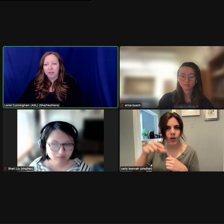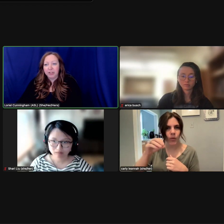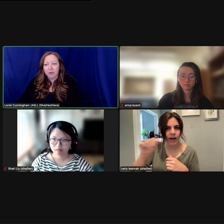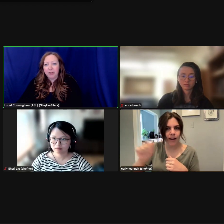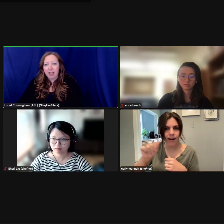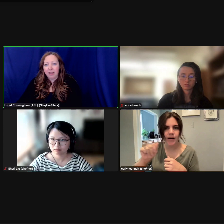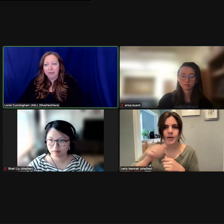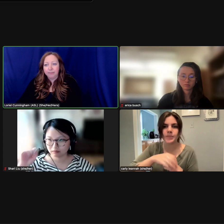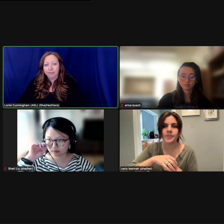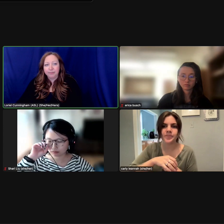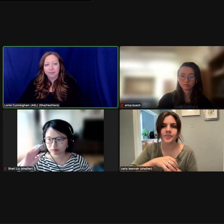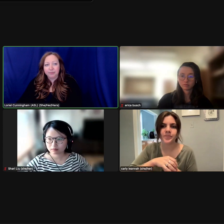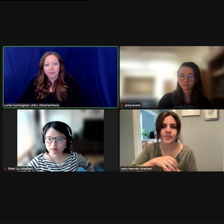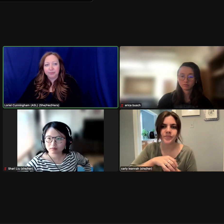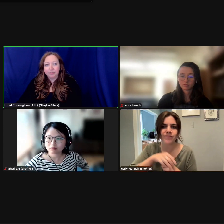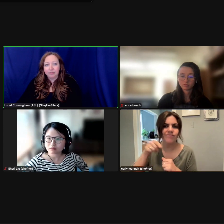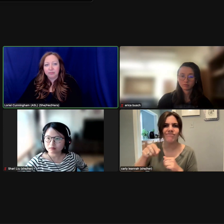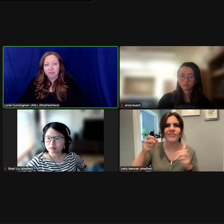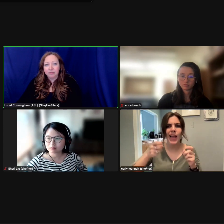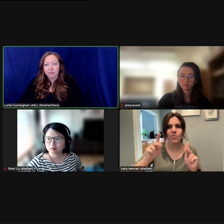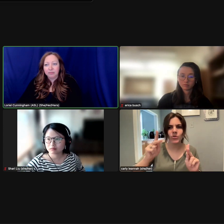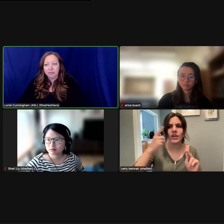Zoom room for the Q&A.